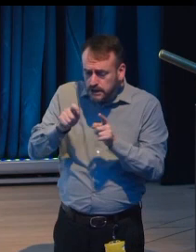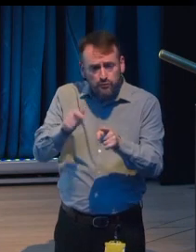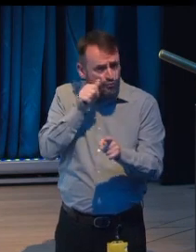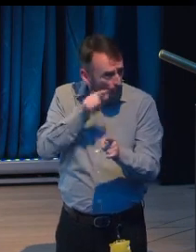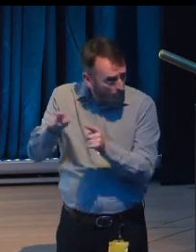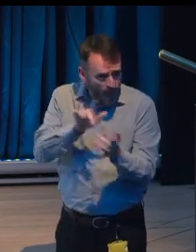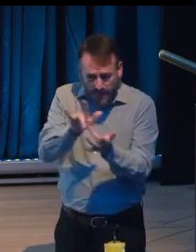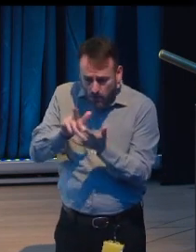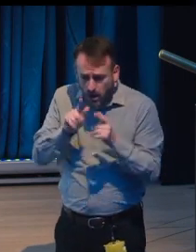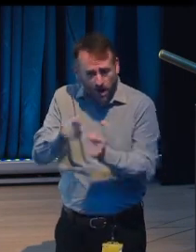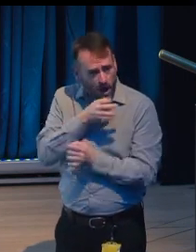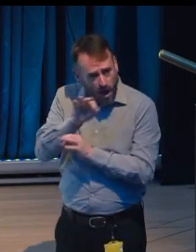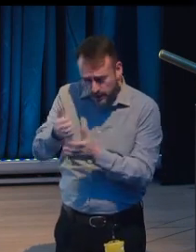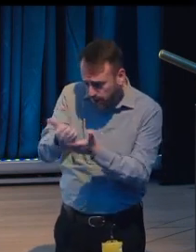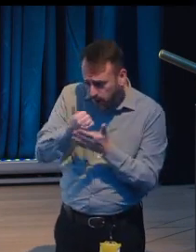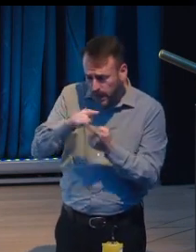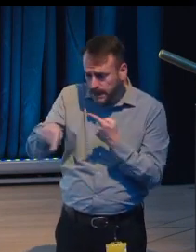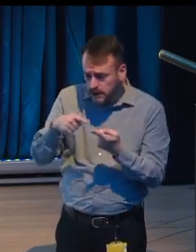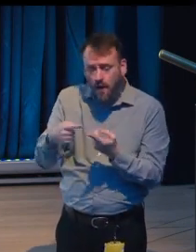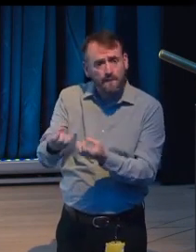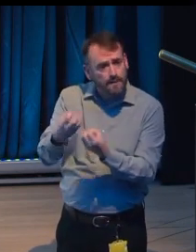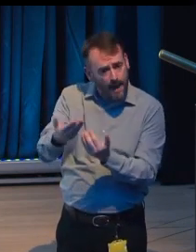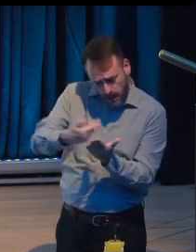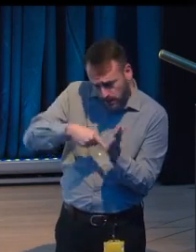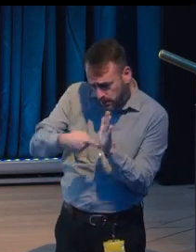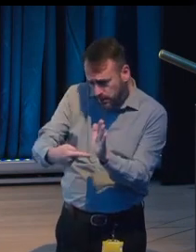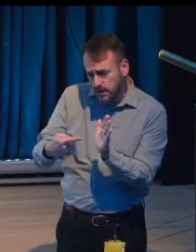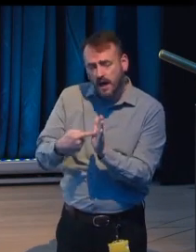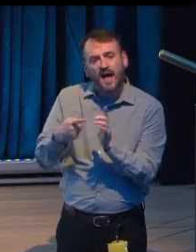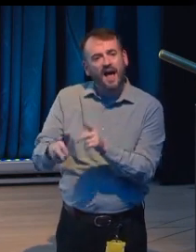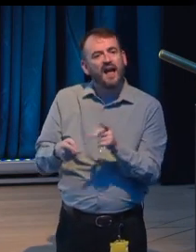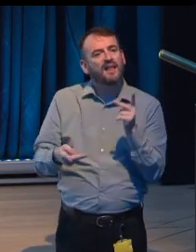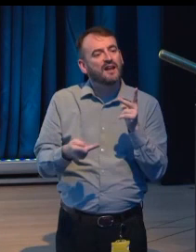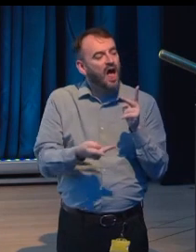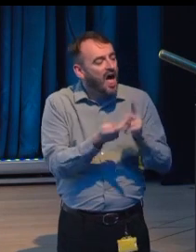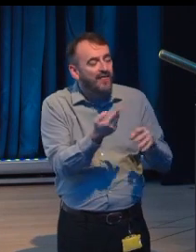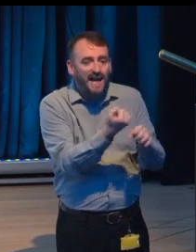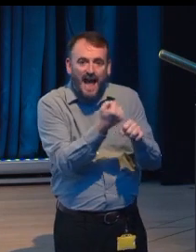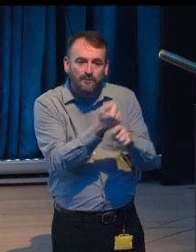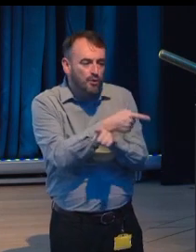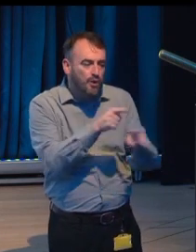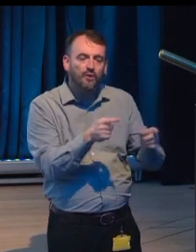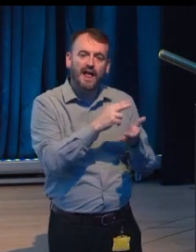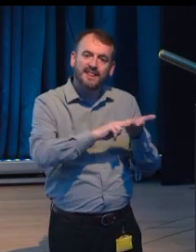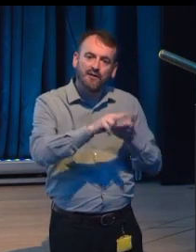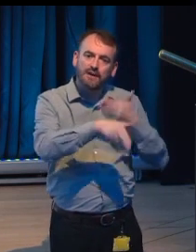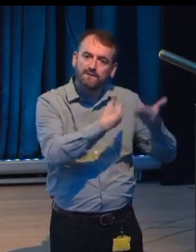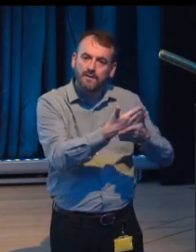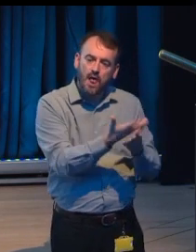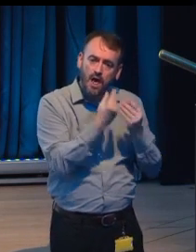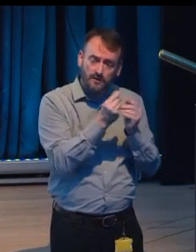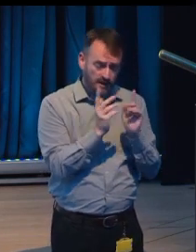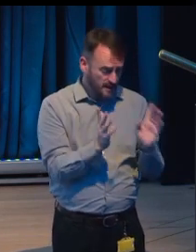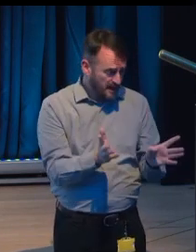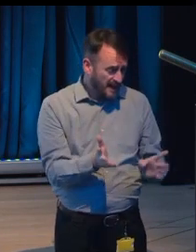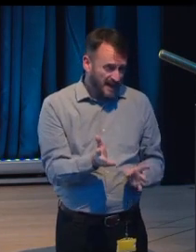Get advice, get feedback on your writing, and make sure you're still playing other games and learning from their narratives as well. Which can be harder than it sounds, because when